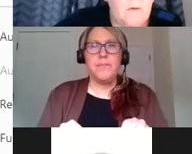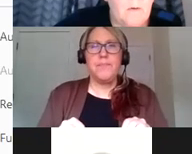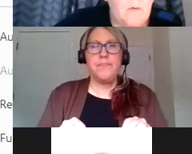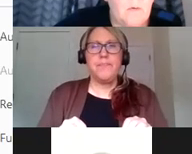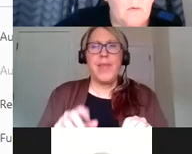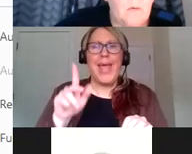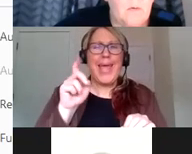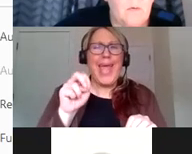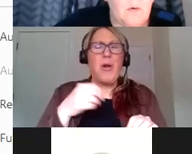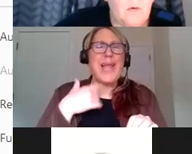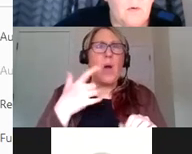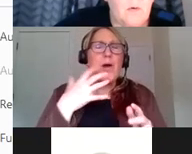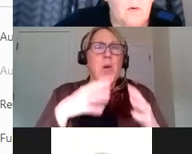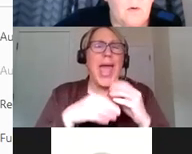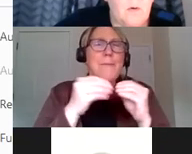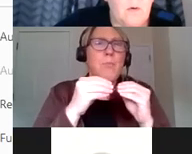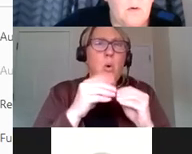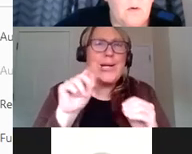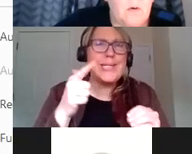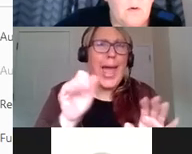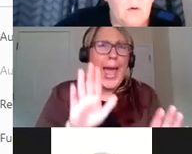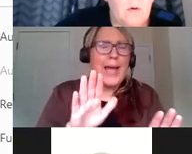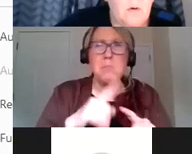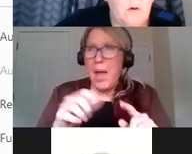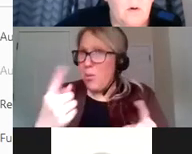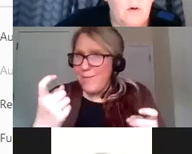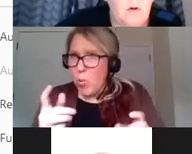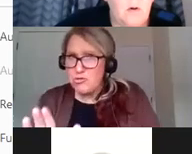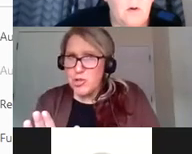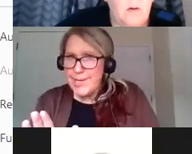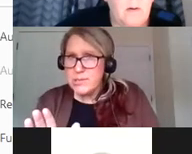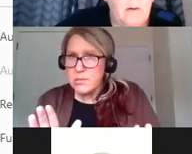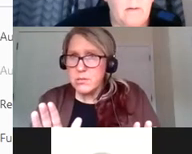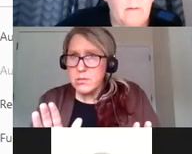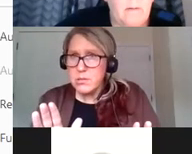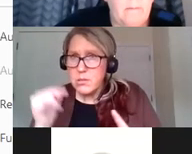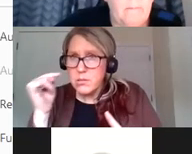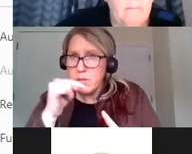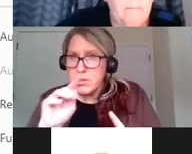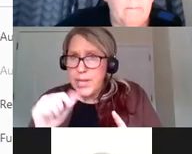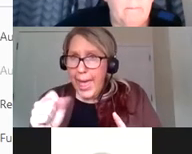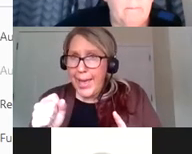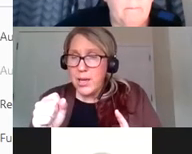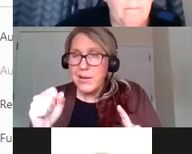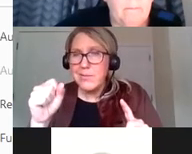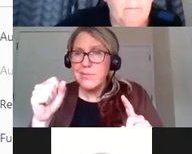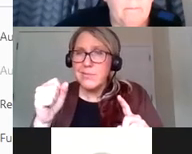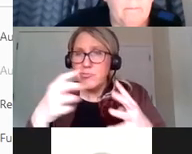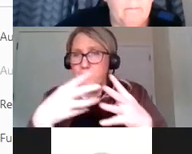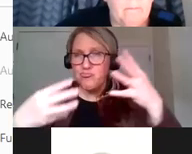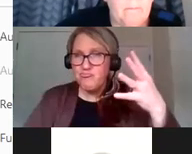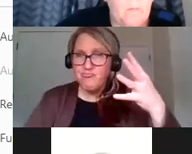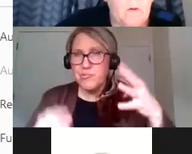little bit more to say on tags, but again, does anyone else have questions about the tag tree? What